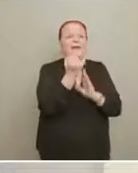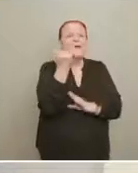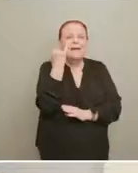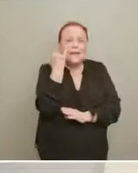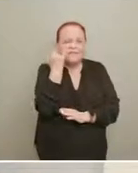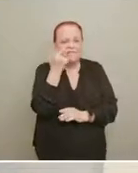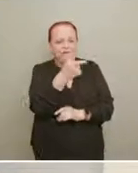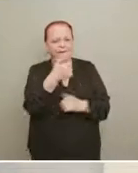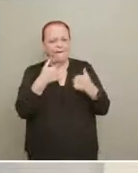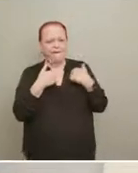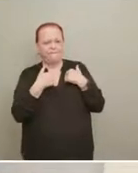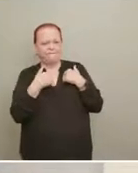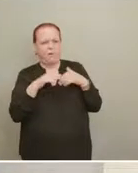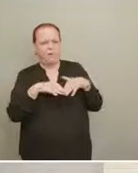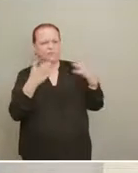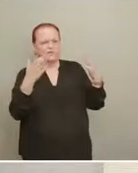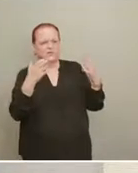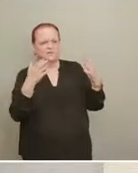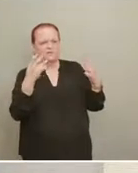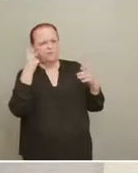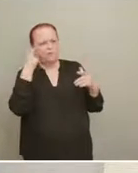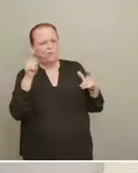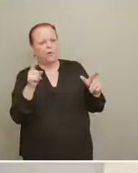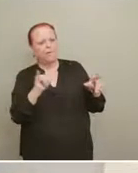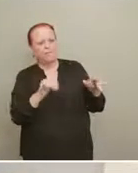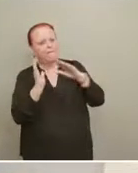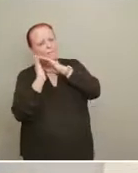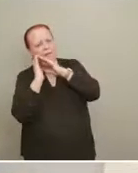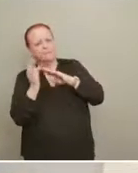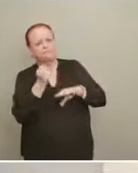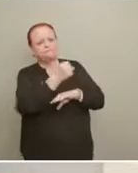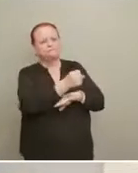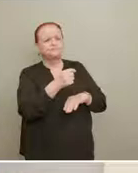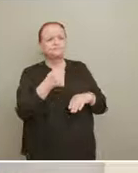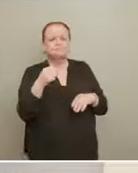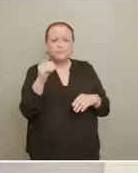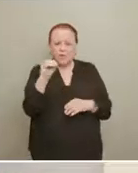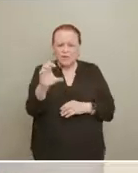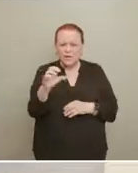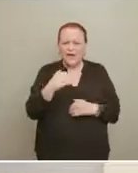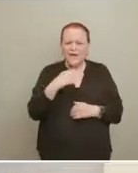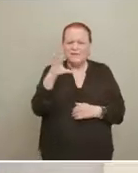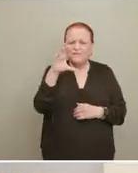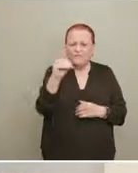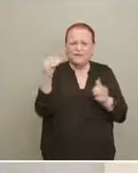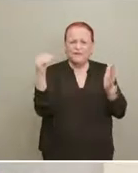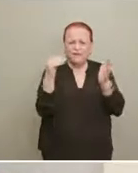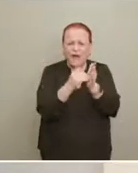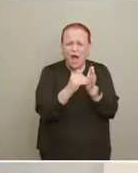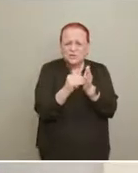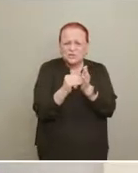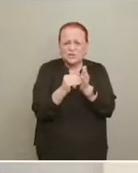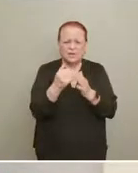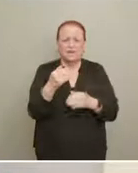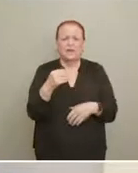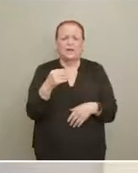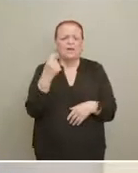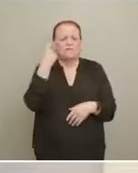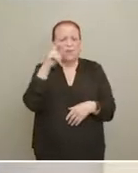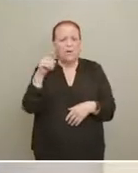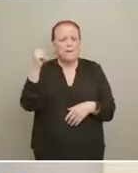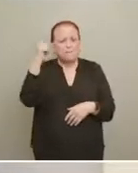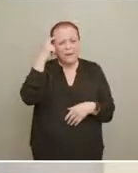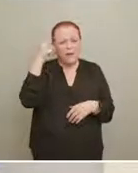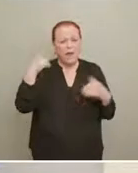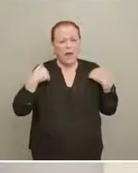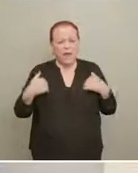If there's openings. Yeah. And so in Orange County, there were 50,000 emergency department admissions last year for mental health and substance